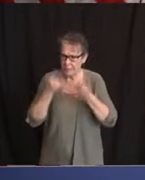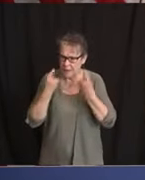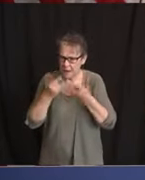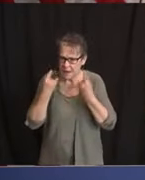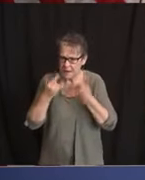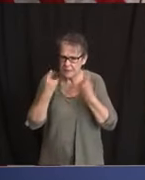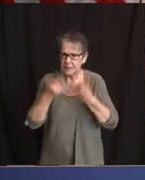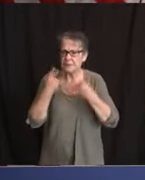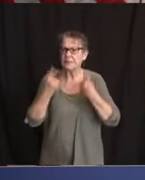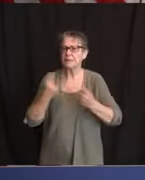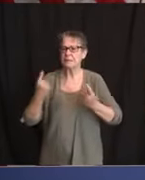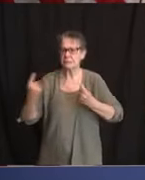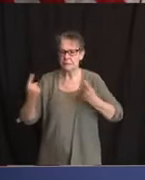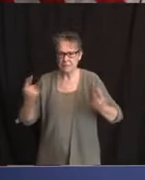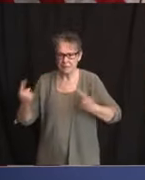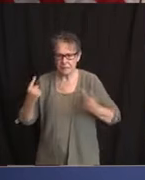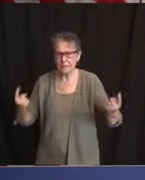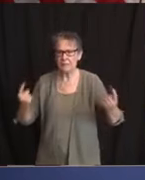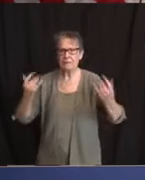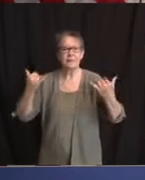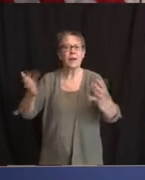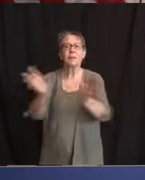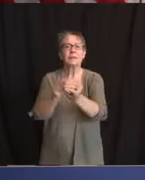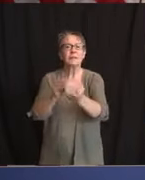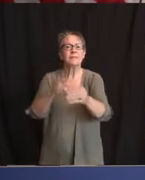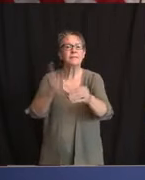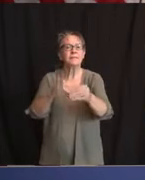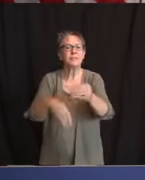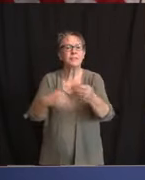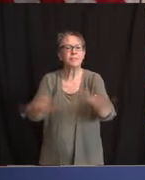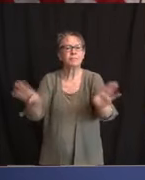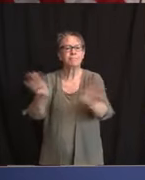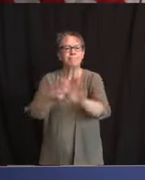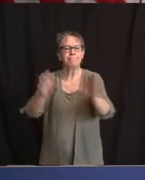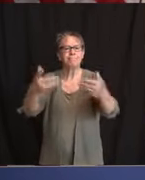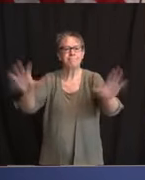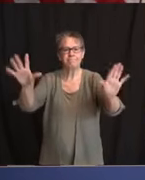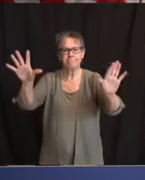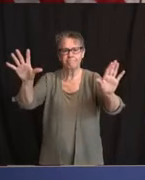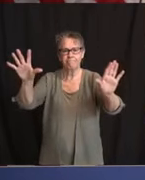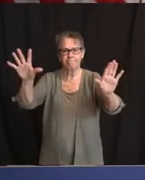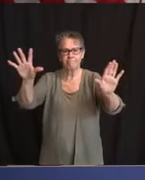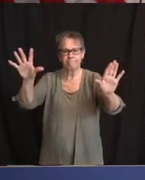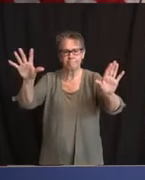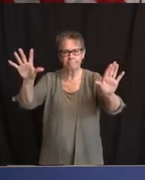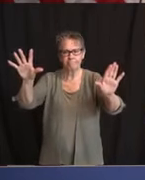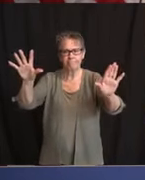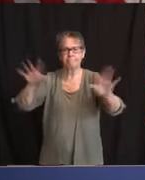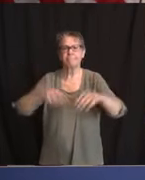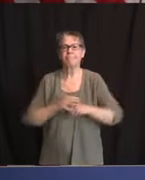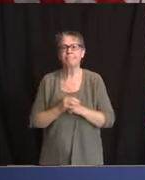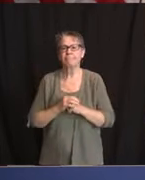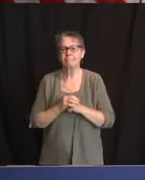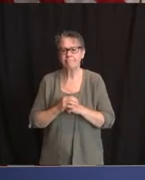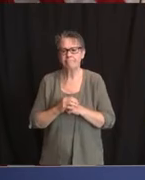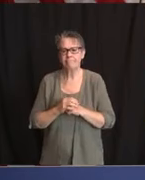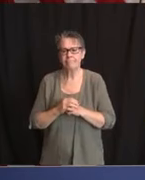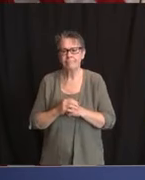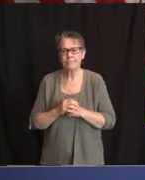this state, including the extraordinary members of the state police who protect me and my family. It's National Police Week, and it started